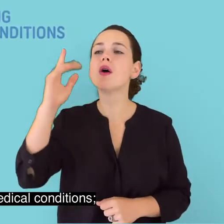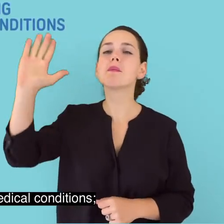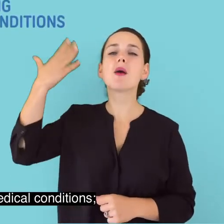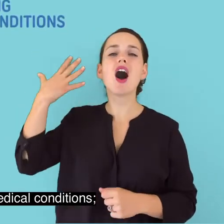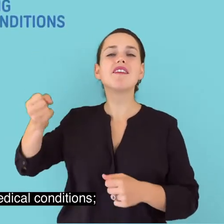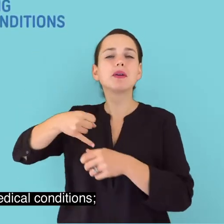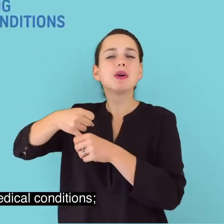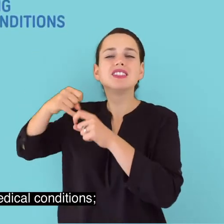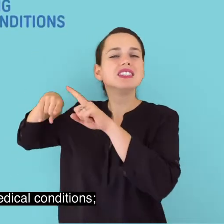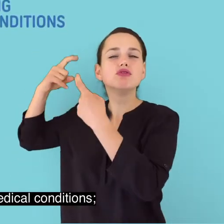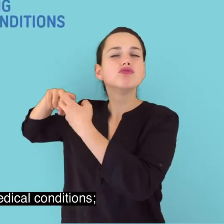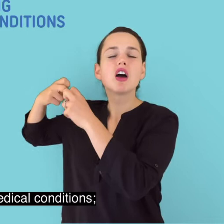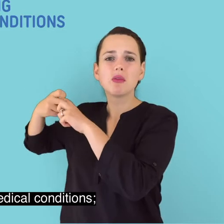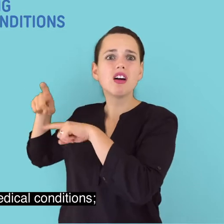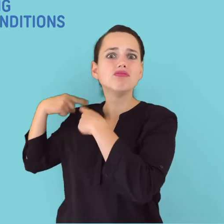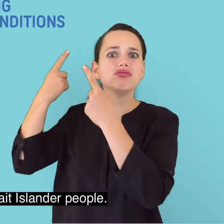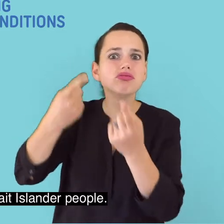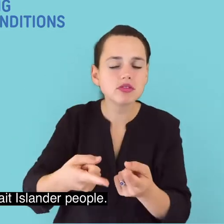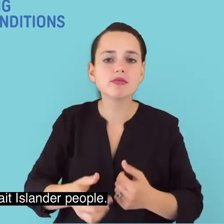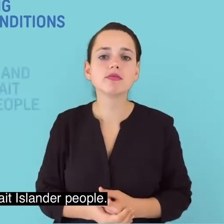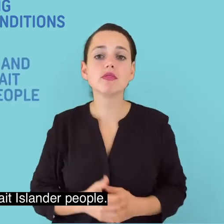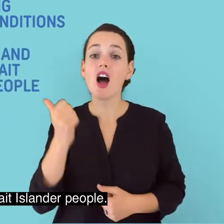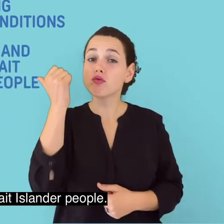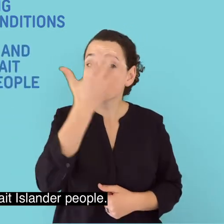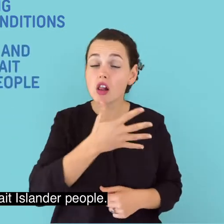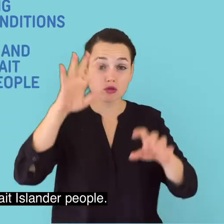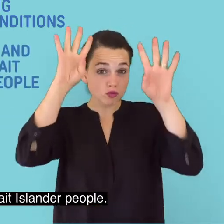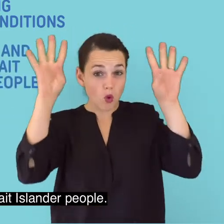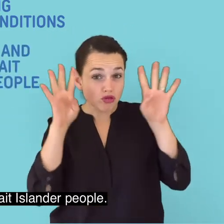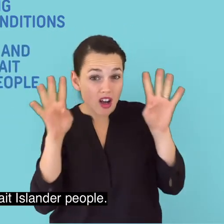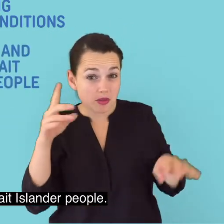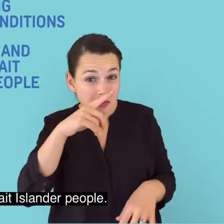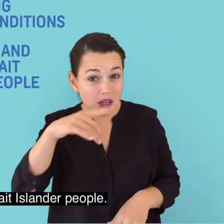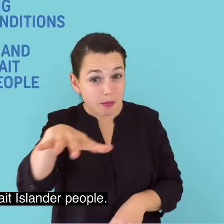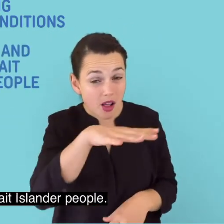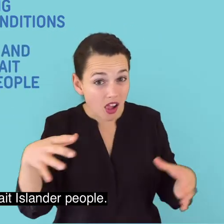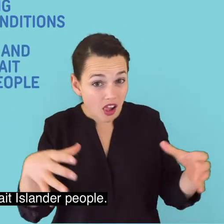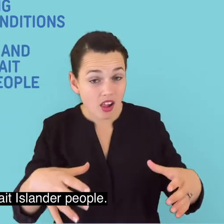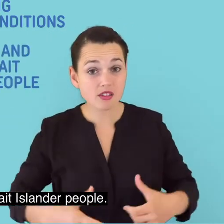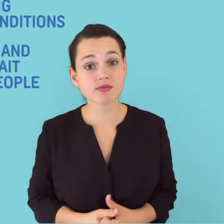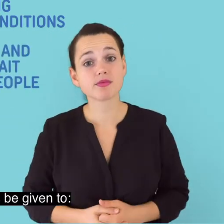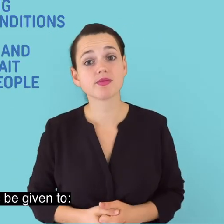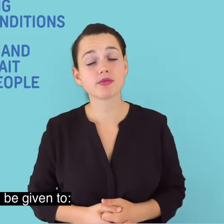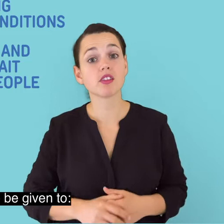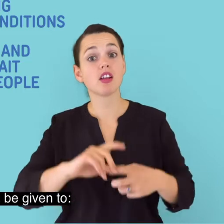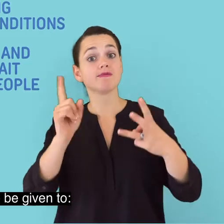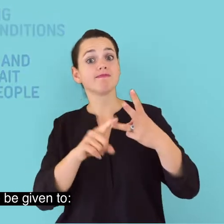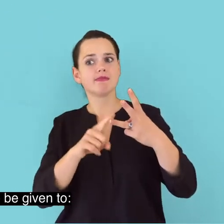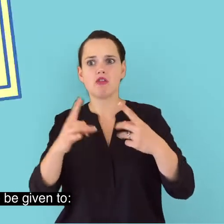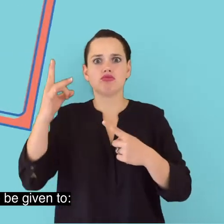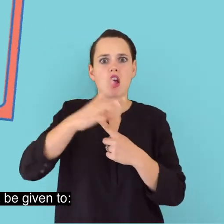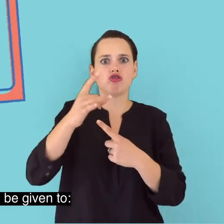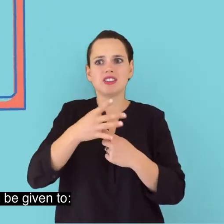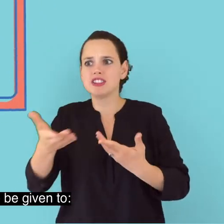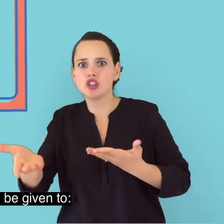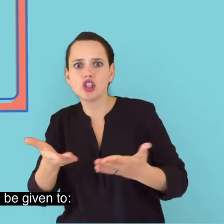people with pre-existing medical conditions and Aboriginal and Torres Strait Islander people. Priority access will